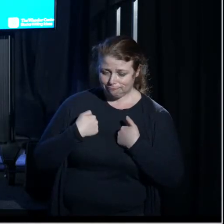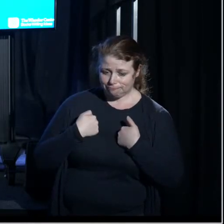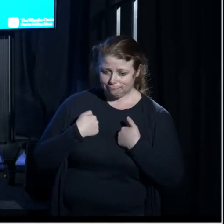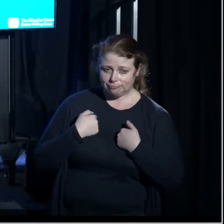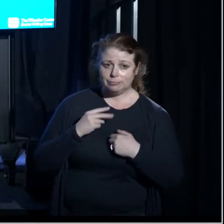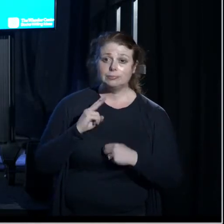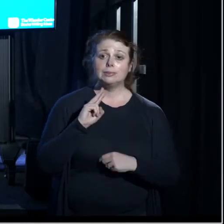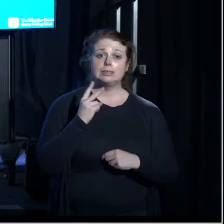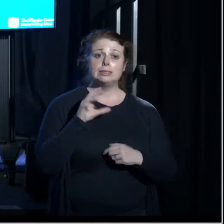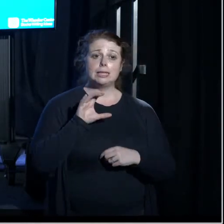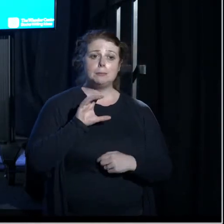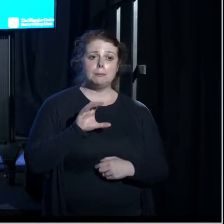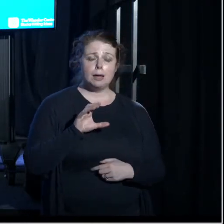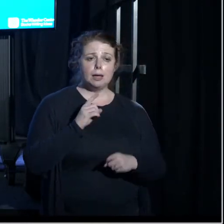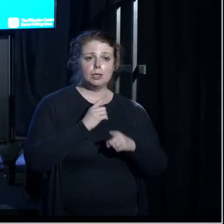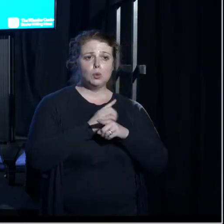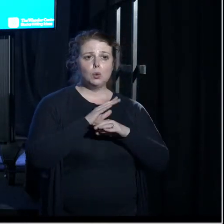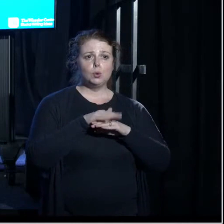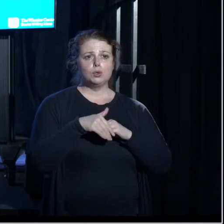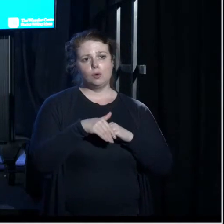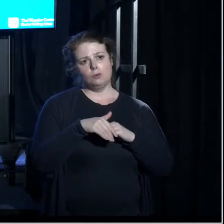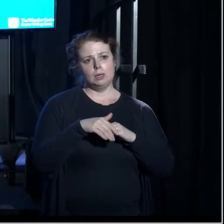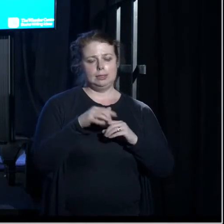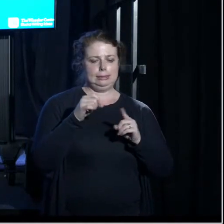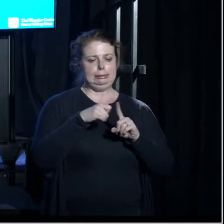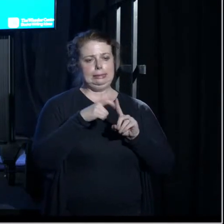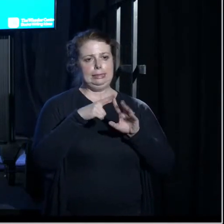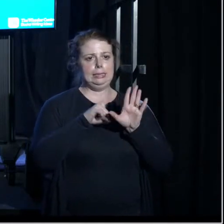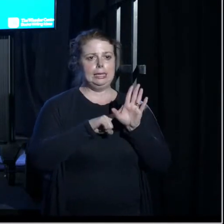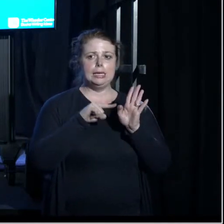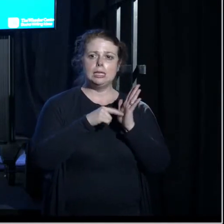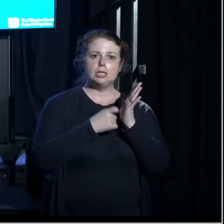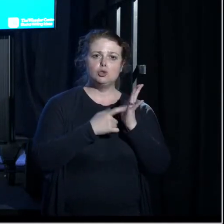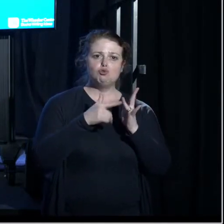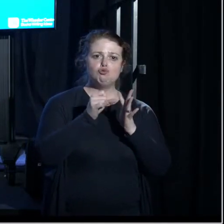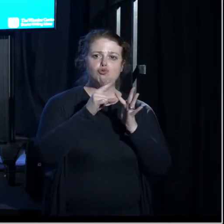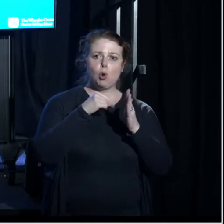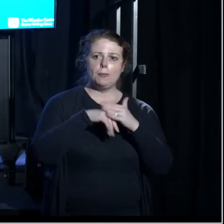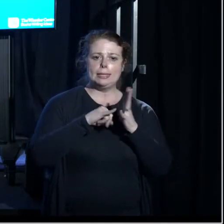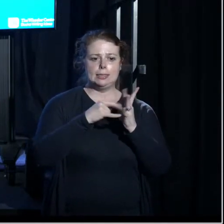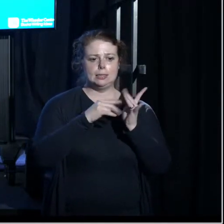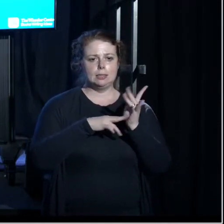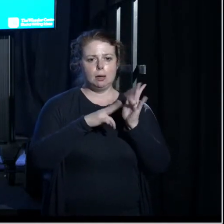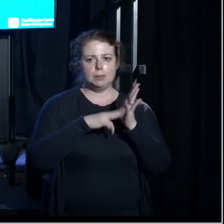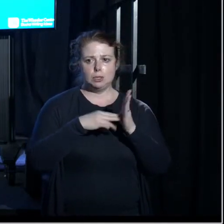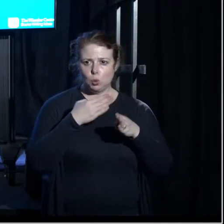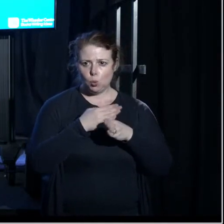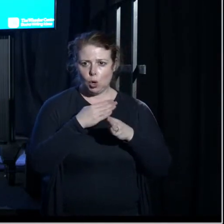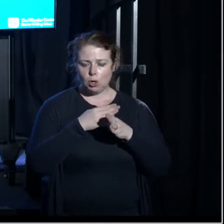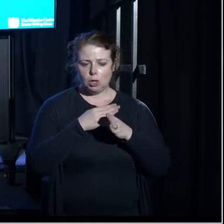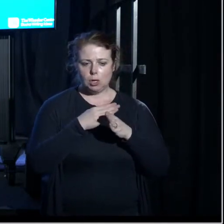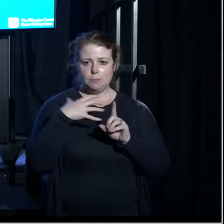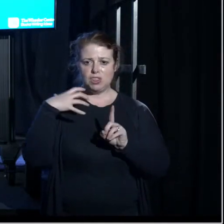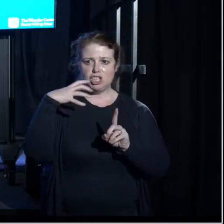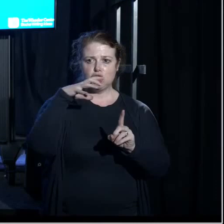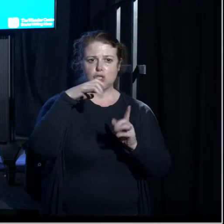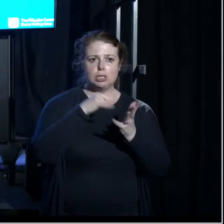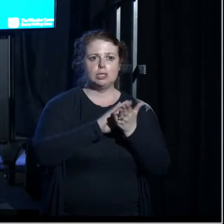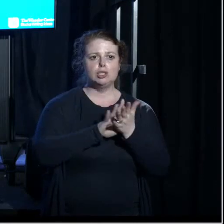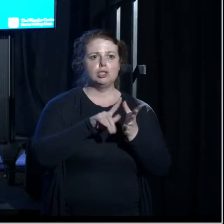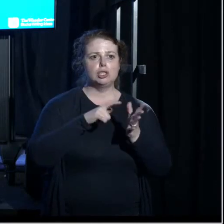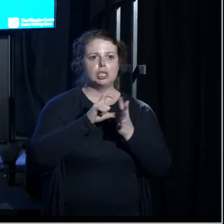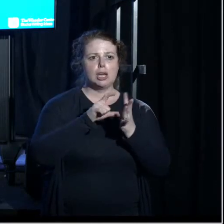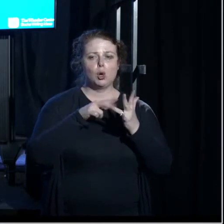part references a key trope in Simon's work, The Shadow, which is also about the way that